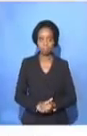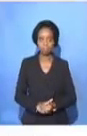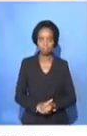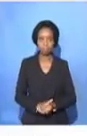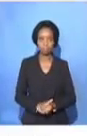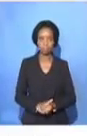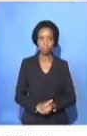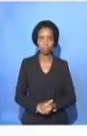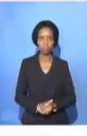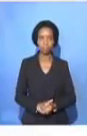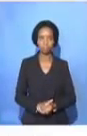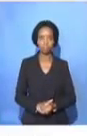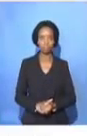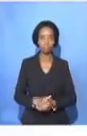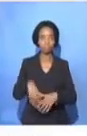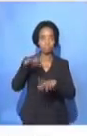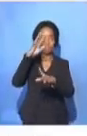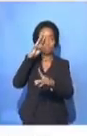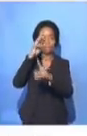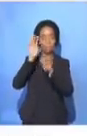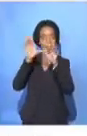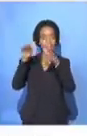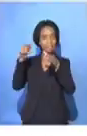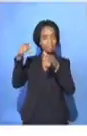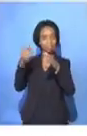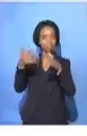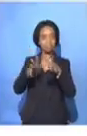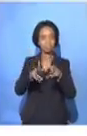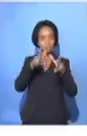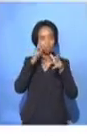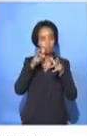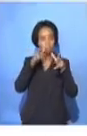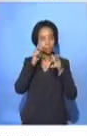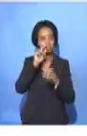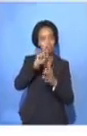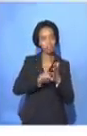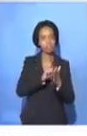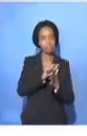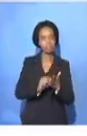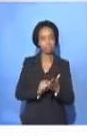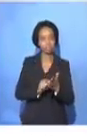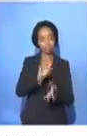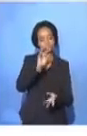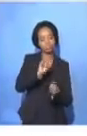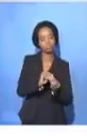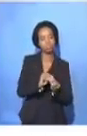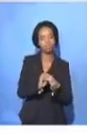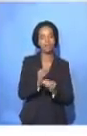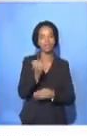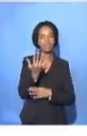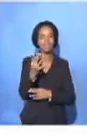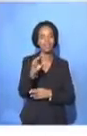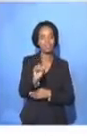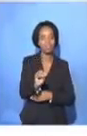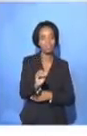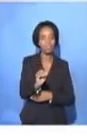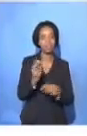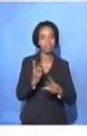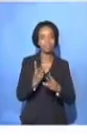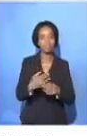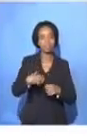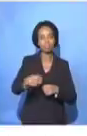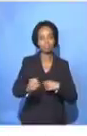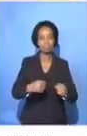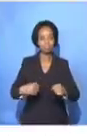The mission observed the elections with a total composition of 50 personnel who were deployed to the